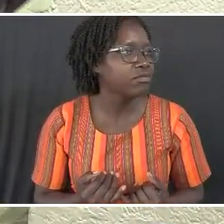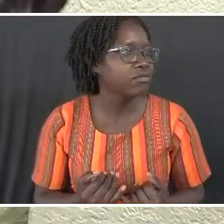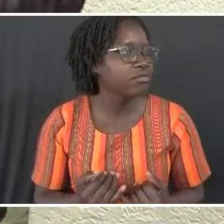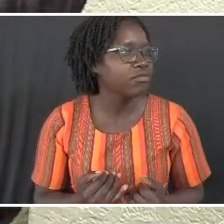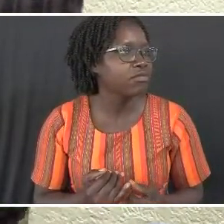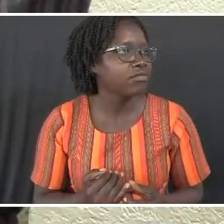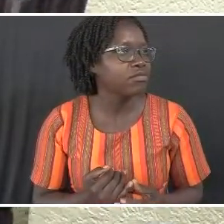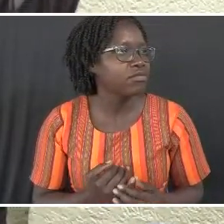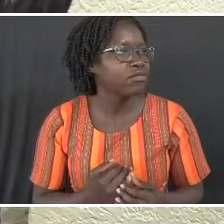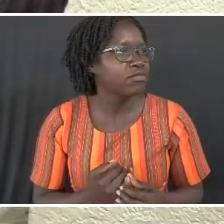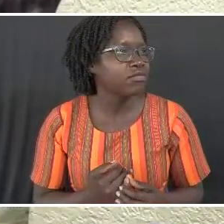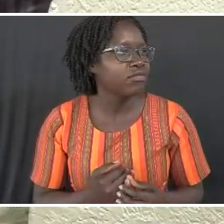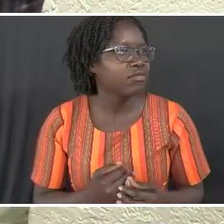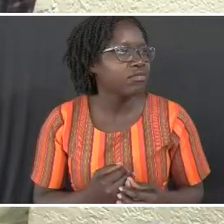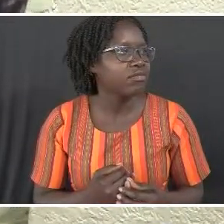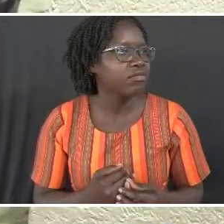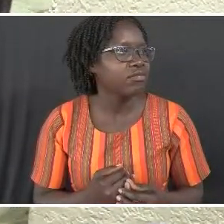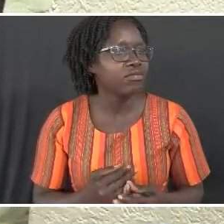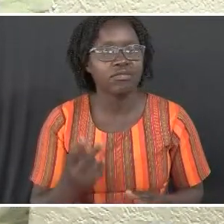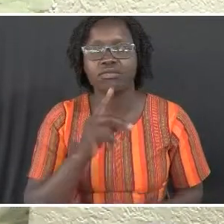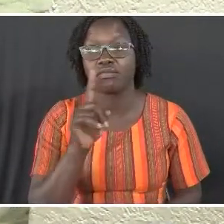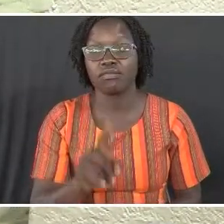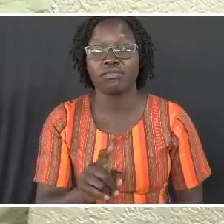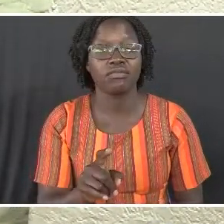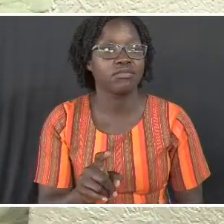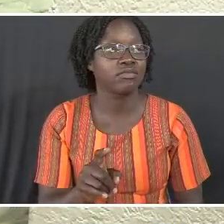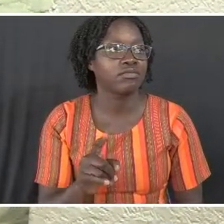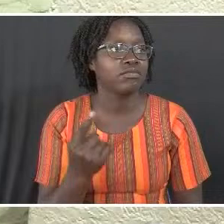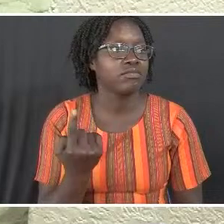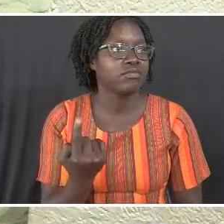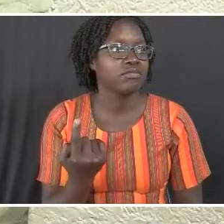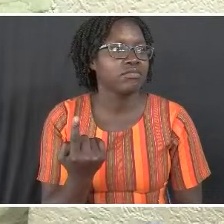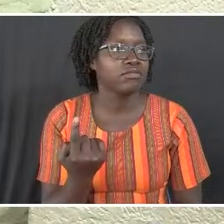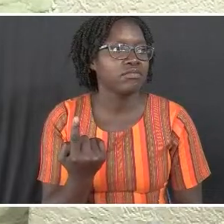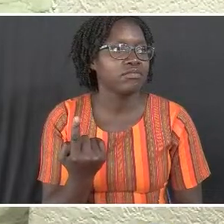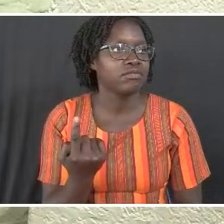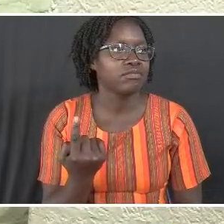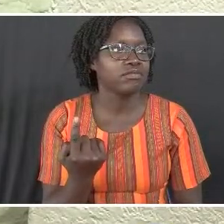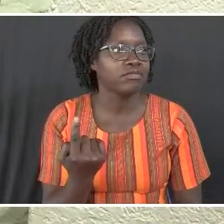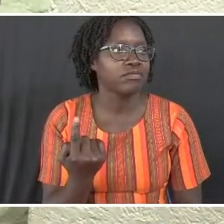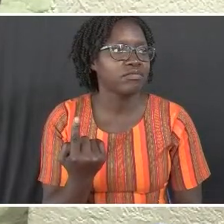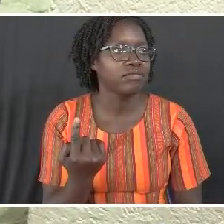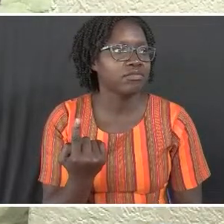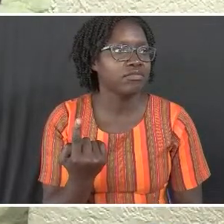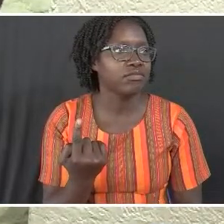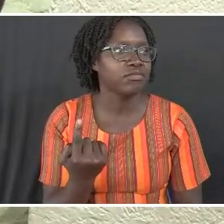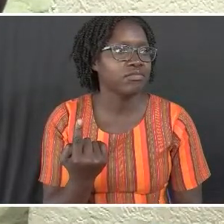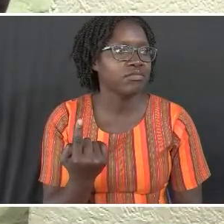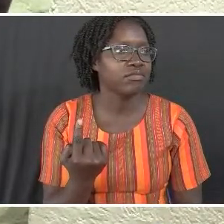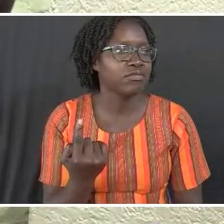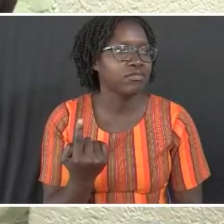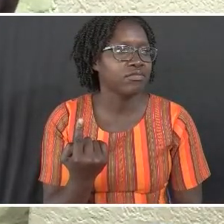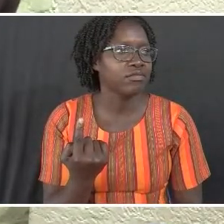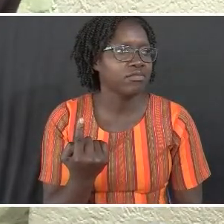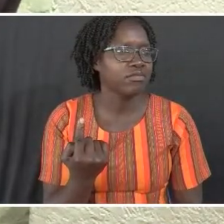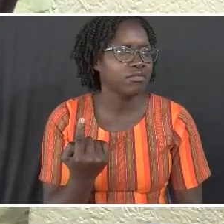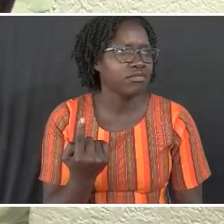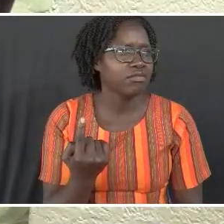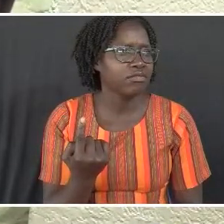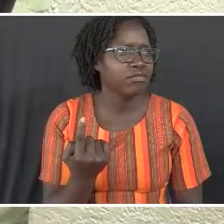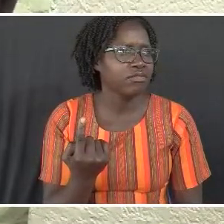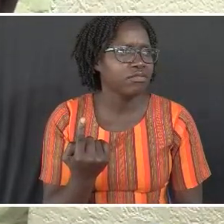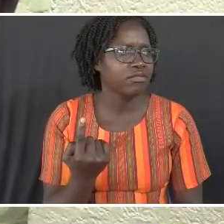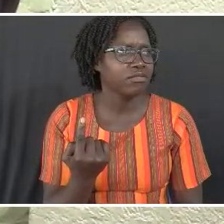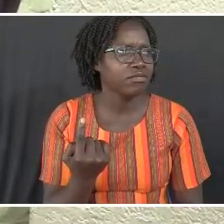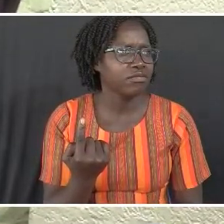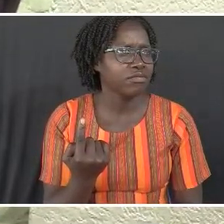Happy day. I have 2 questions. The first one is it advisable to coat your tooth one has a